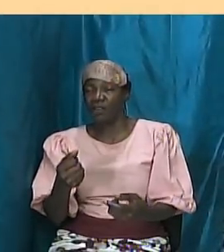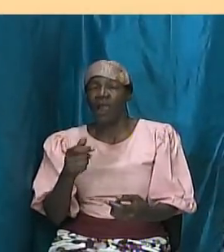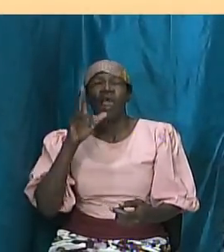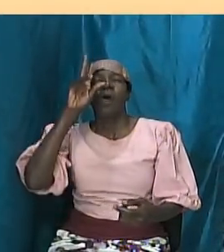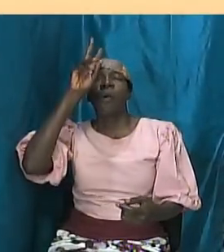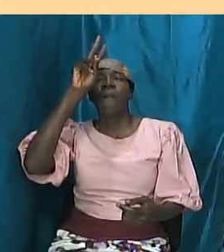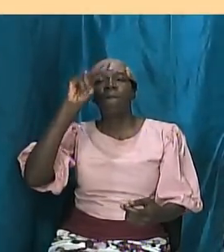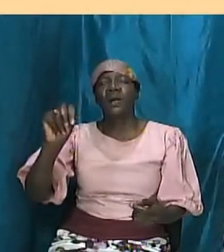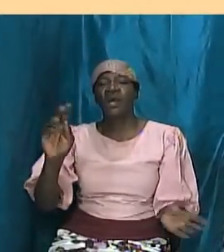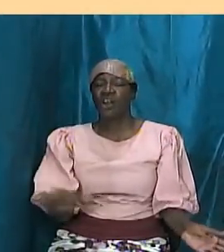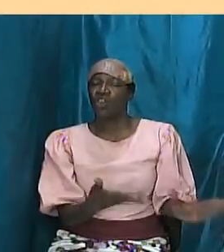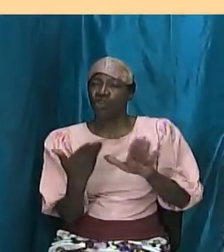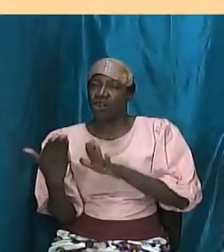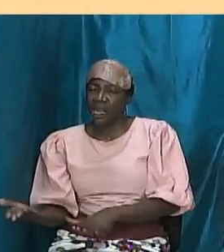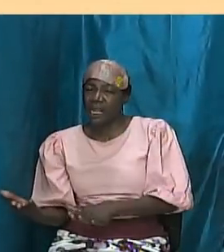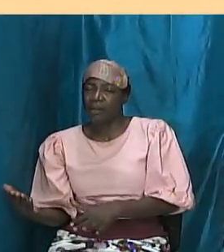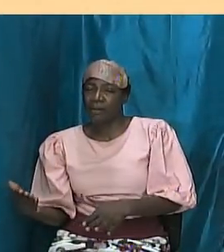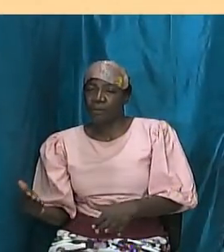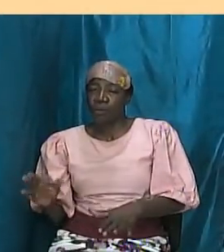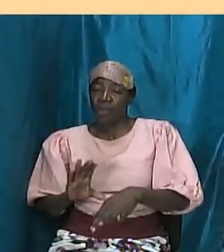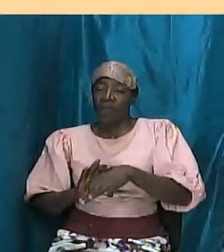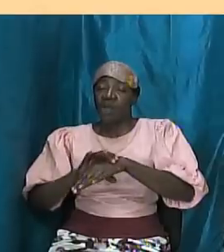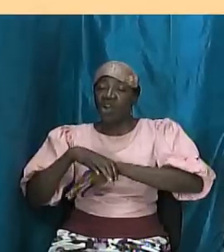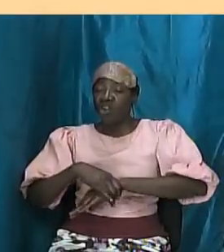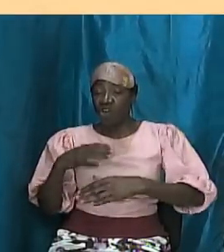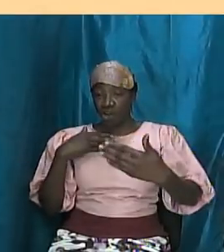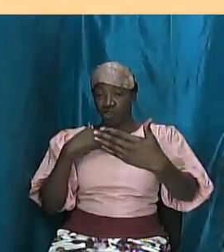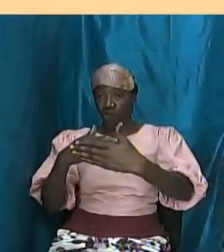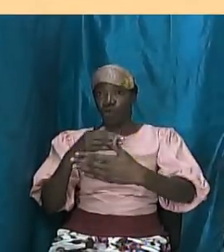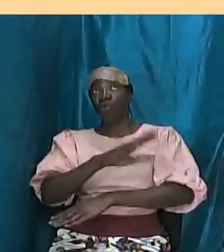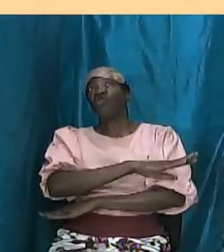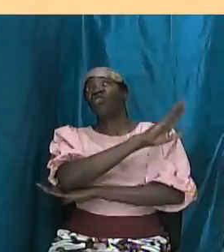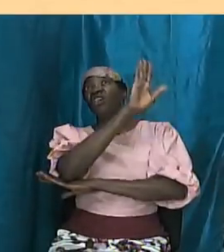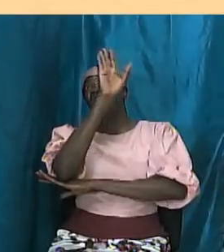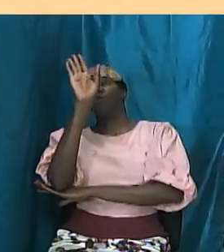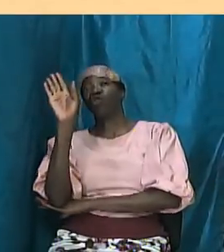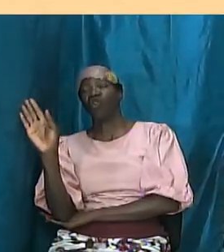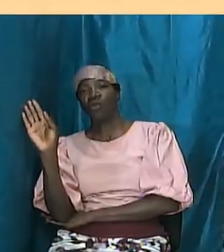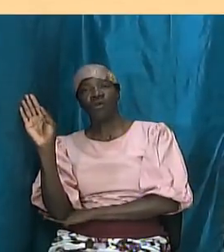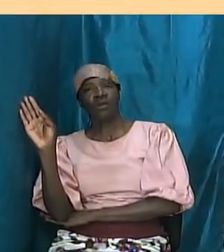were a little bit closer to the sun, we would have been